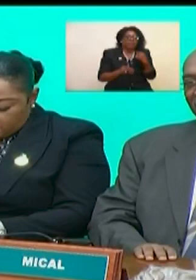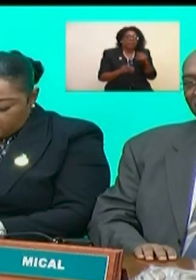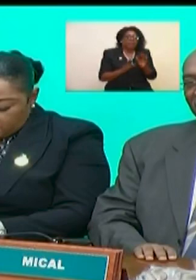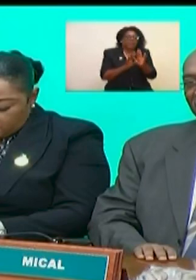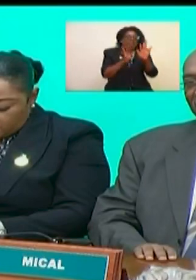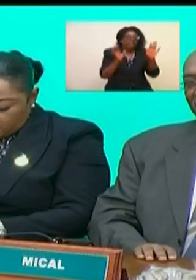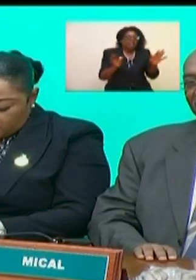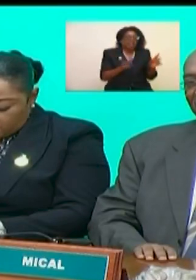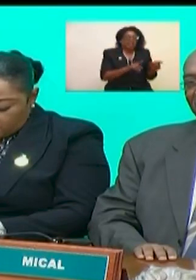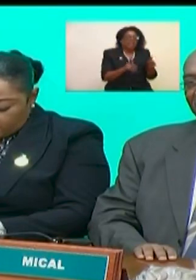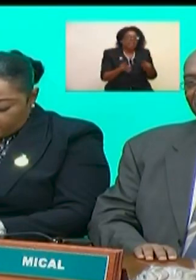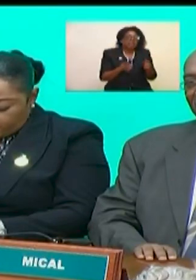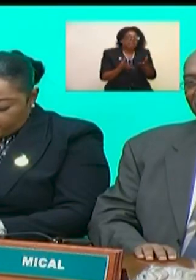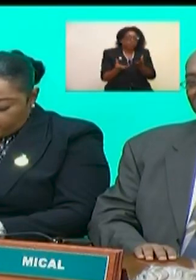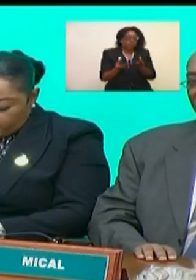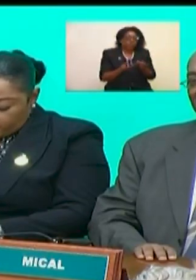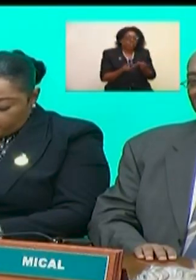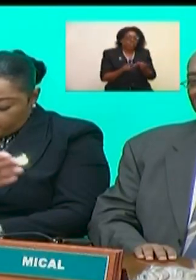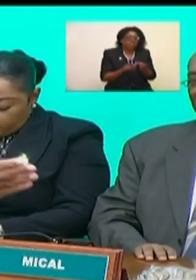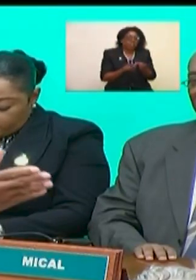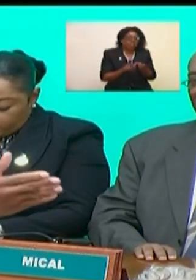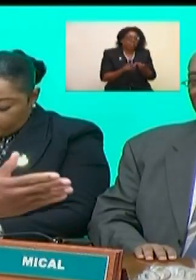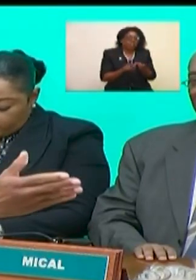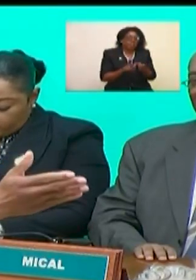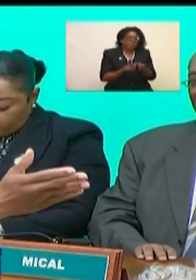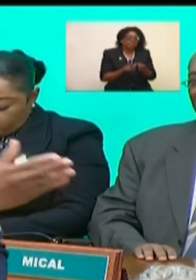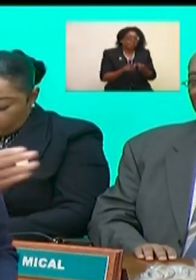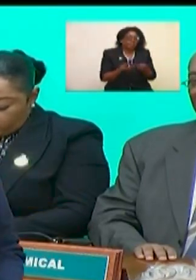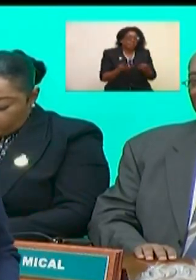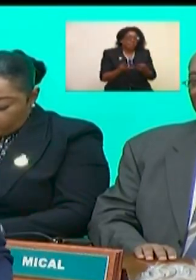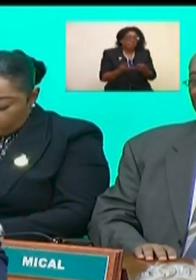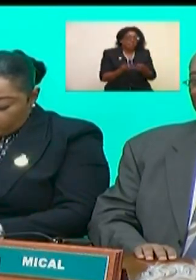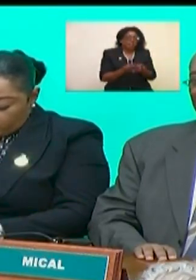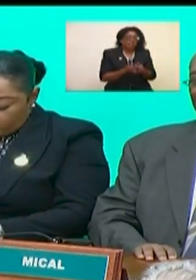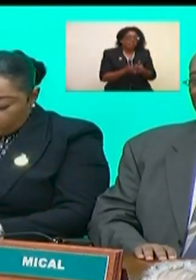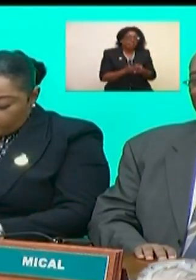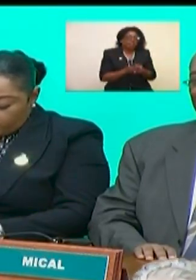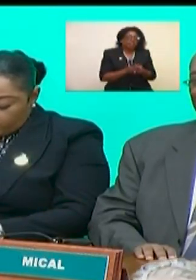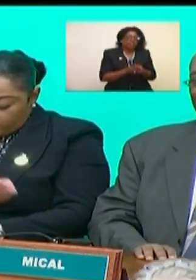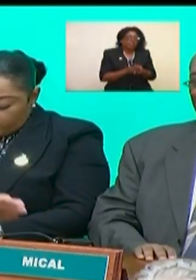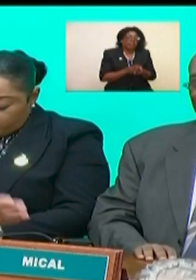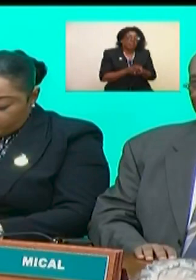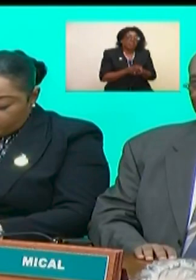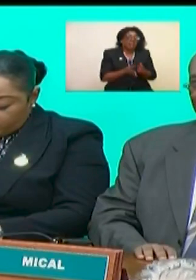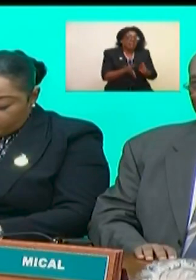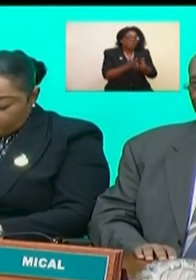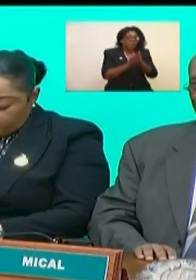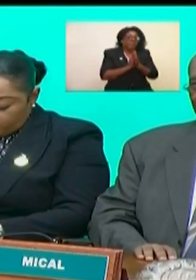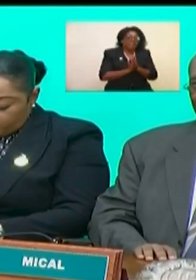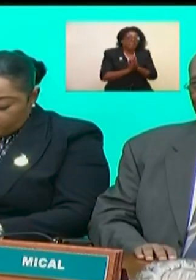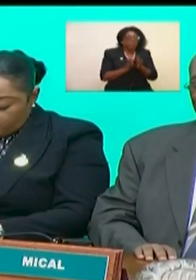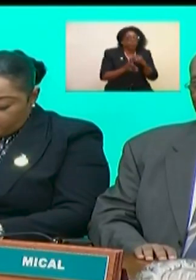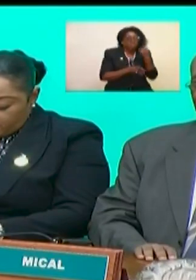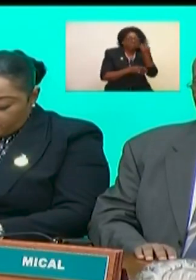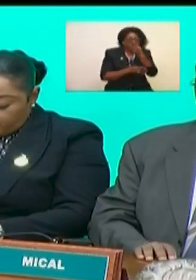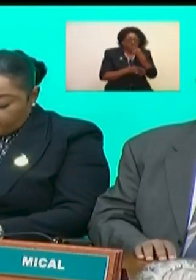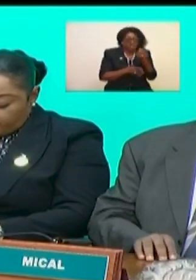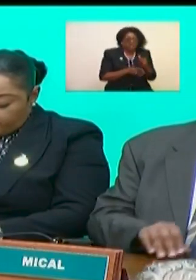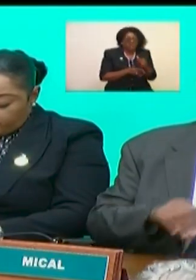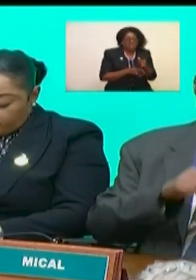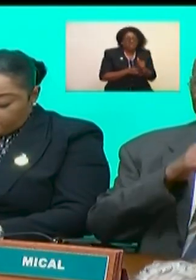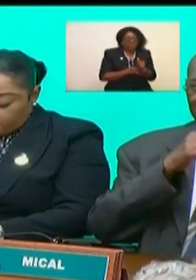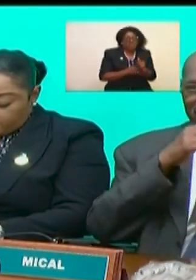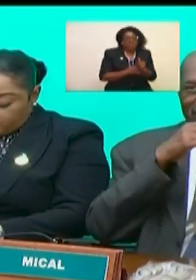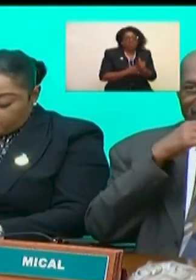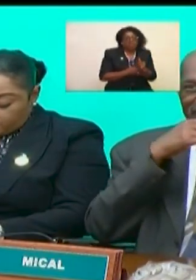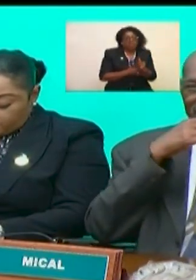he wants. This is the arbiter, and I'm appealing to the speaker,